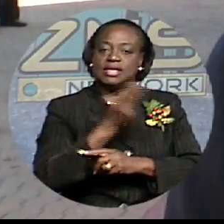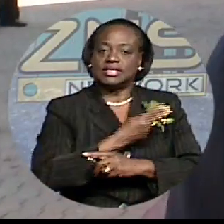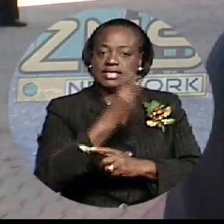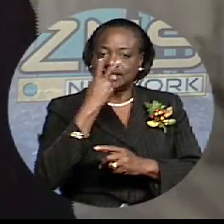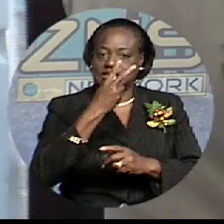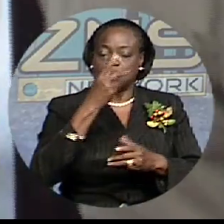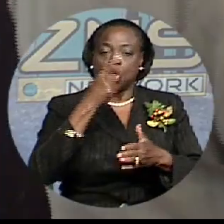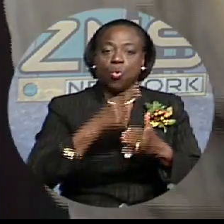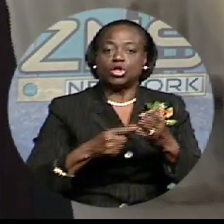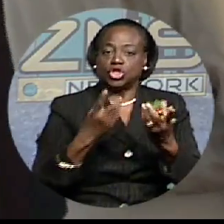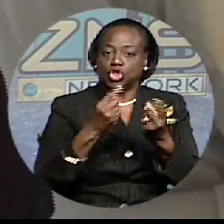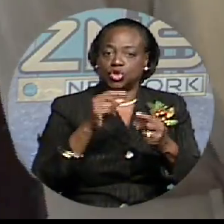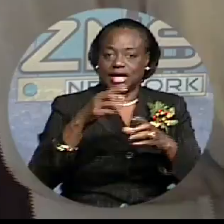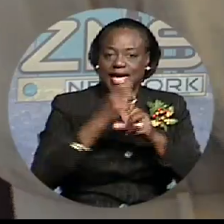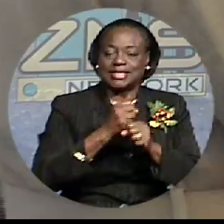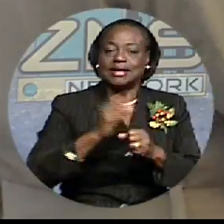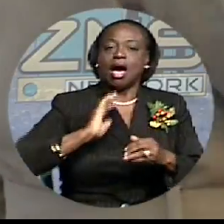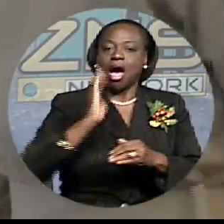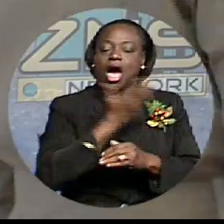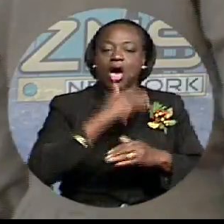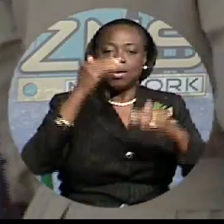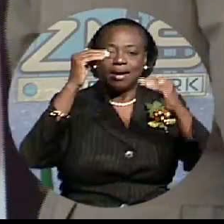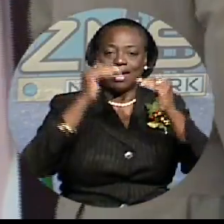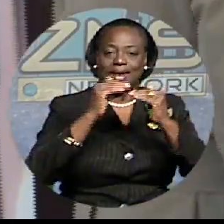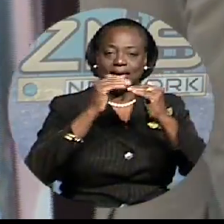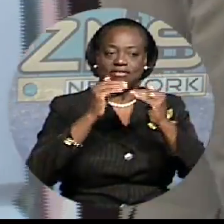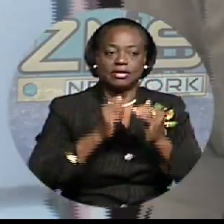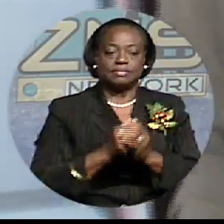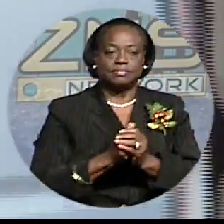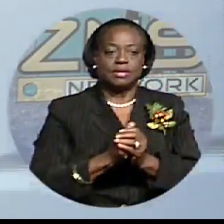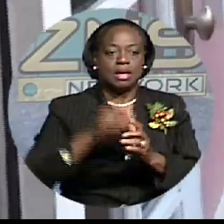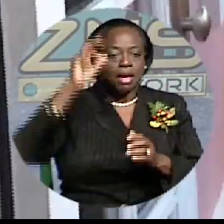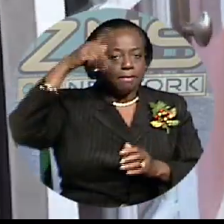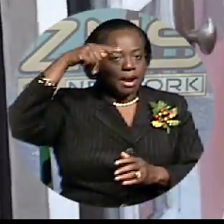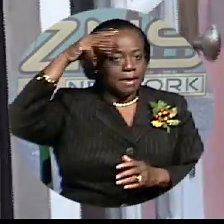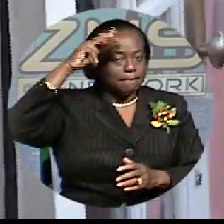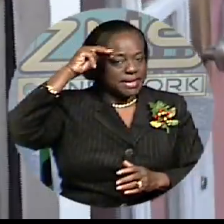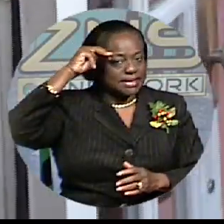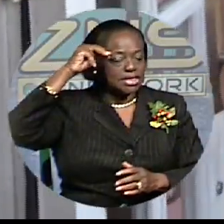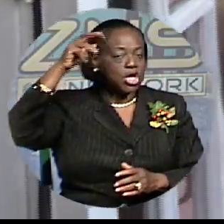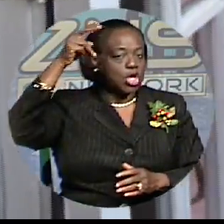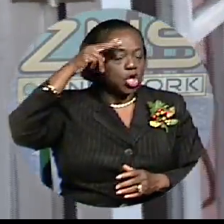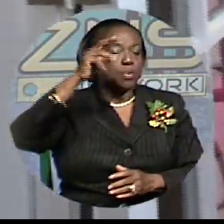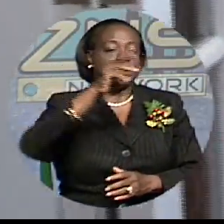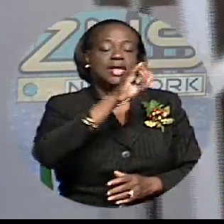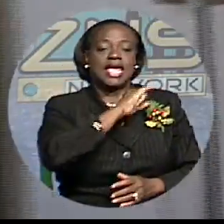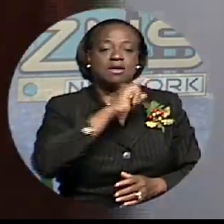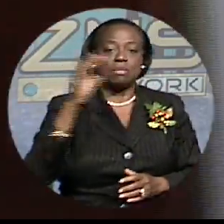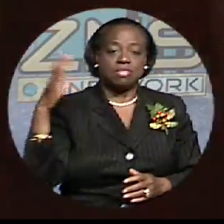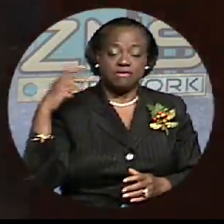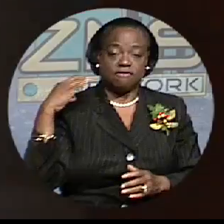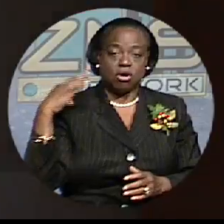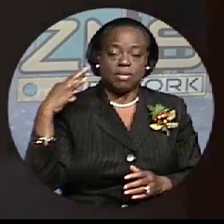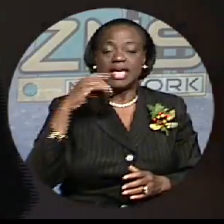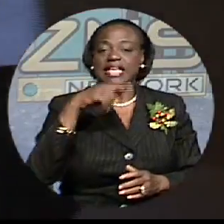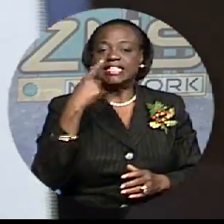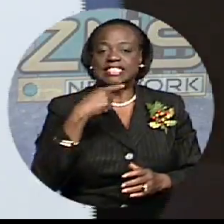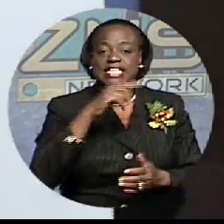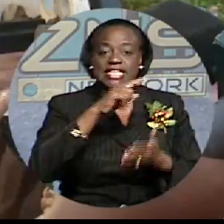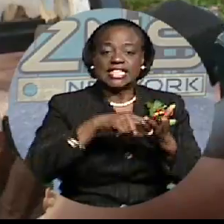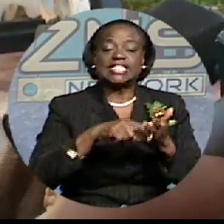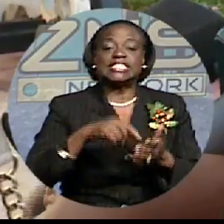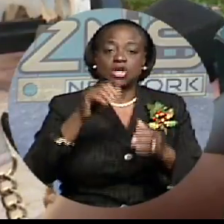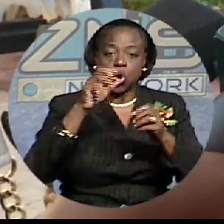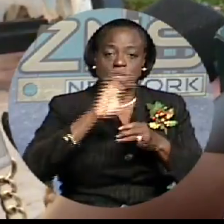get to our level. Meantime, former Prime Minister the Right Honorable Hubert Ingraham says this move, although supported by the Bahamas, should be cause for